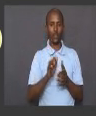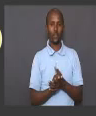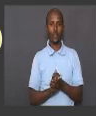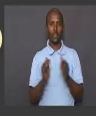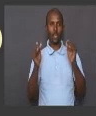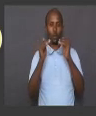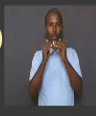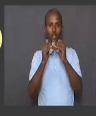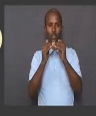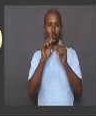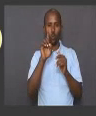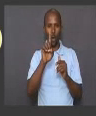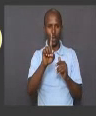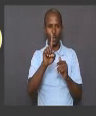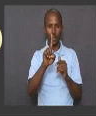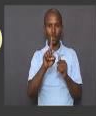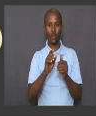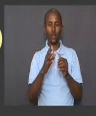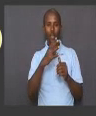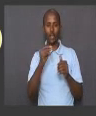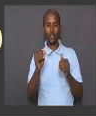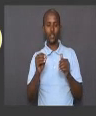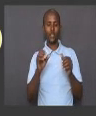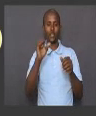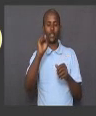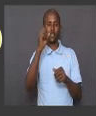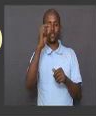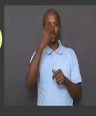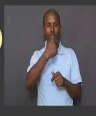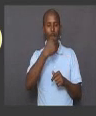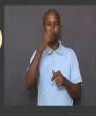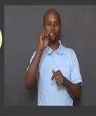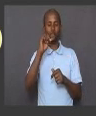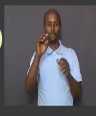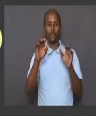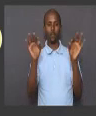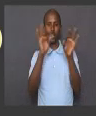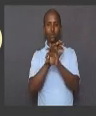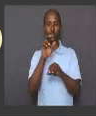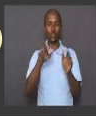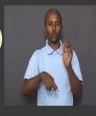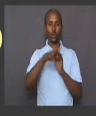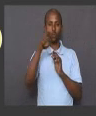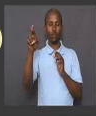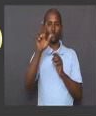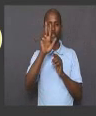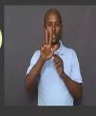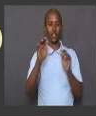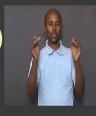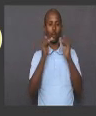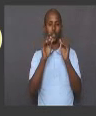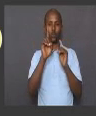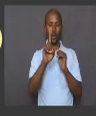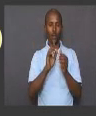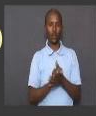3 equals 1, and the signum function of the square root of 3 equals